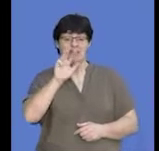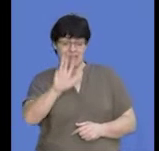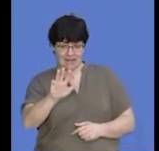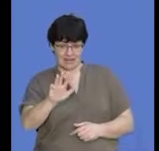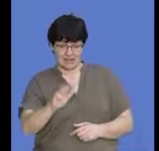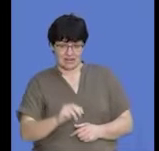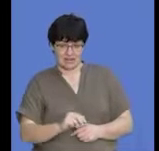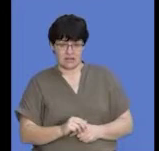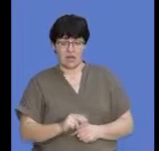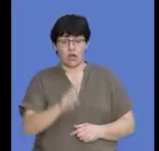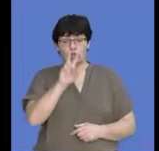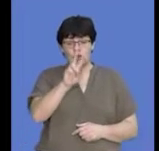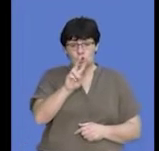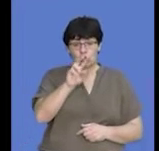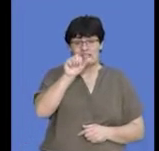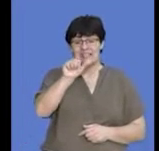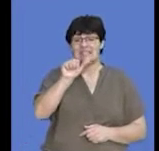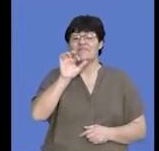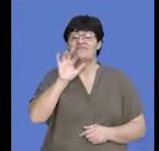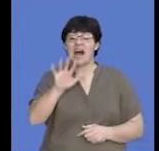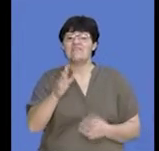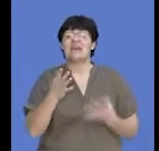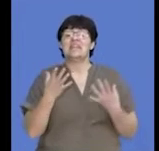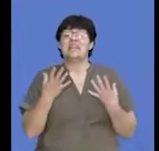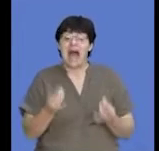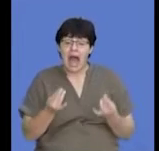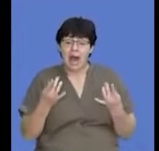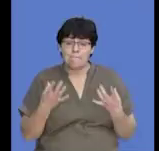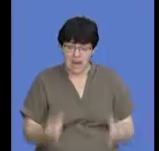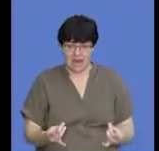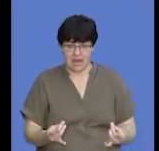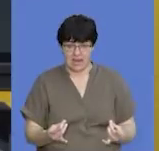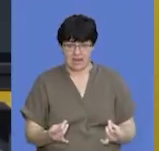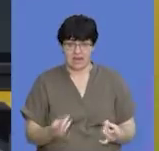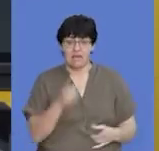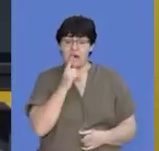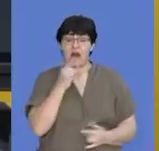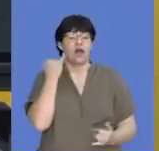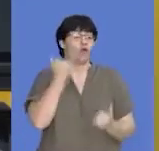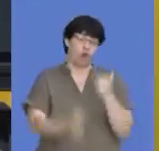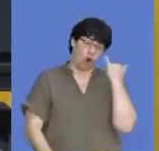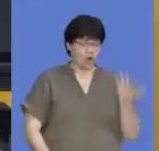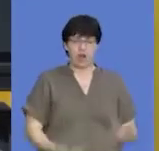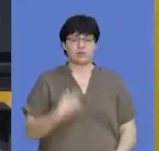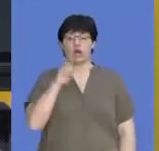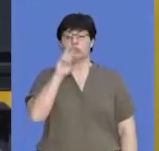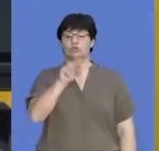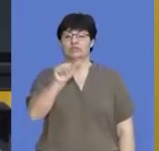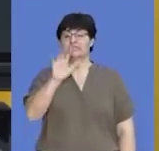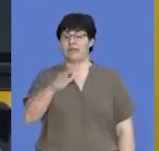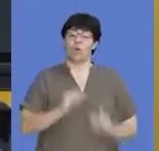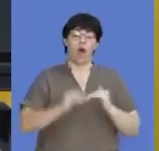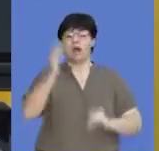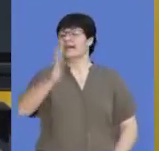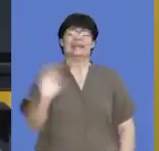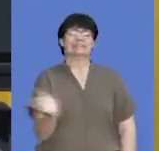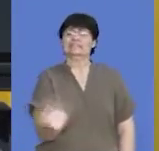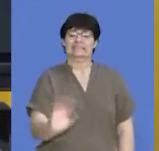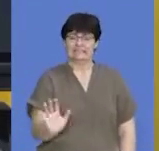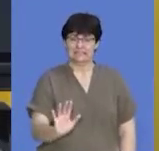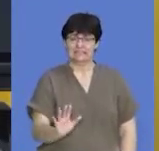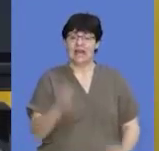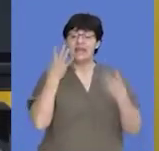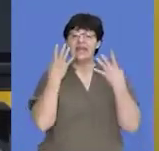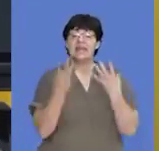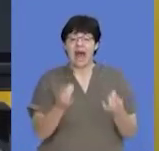1057.9. 265 is the number. Lots of you make the error of using 265 as your height. Remember,